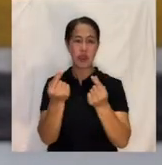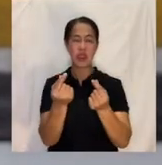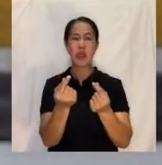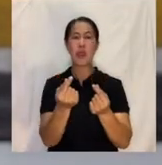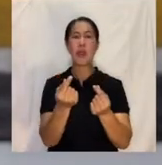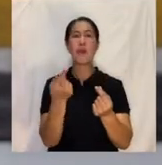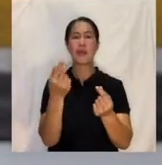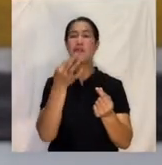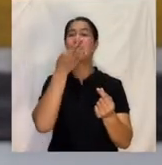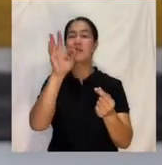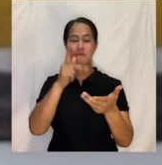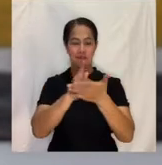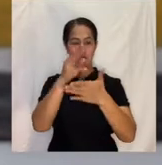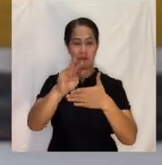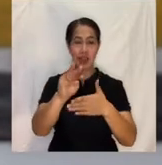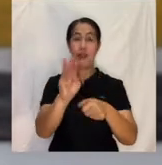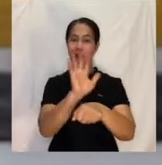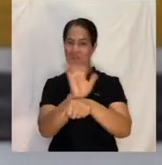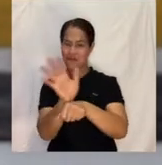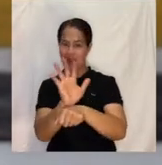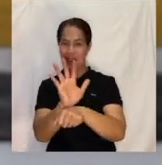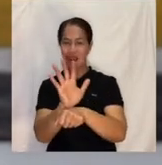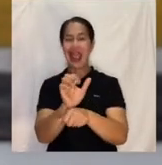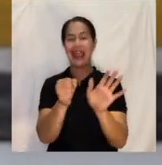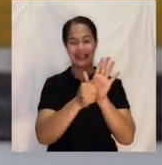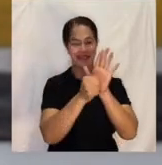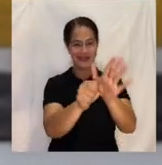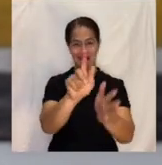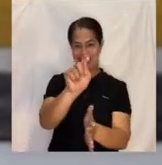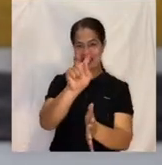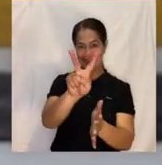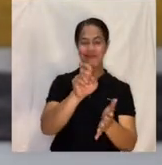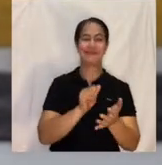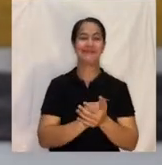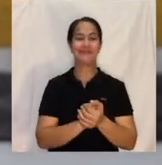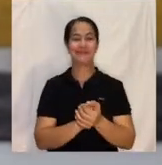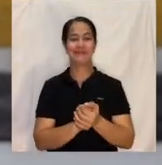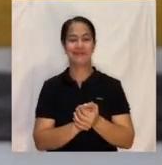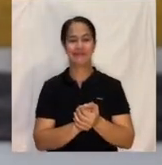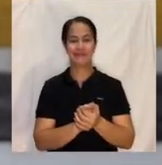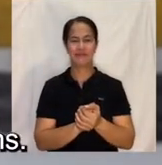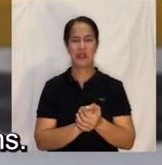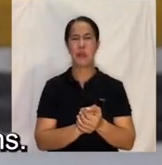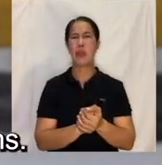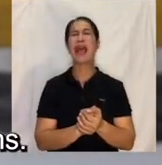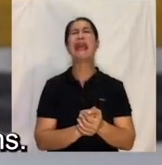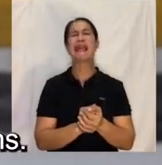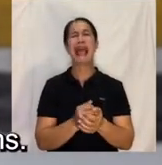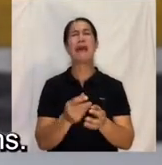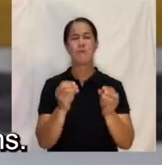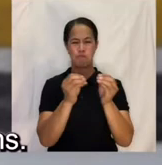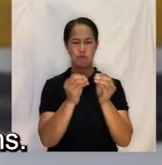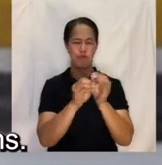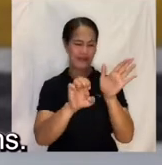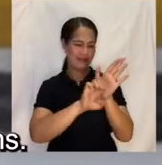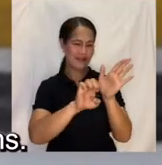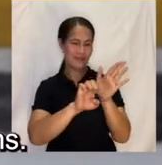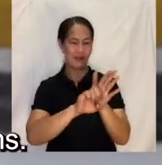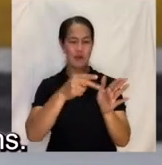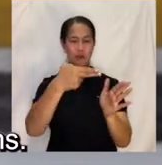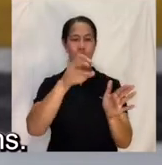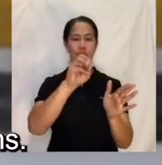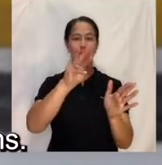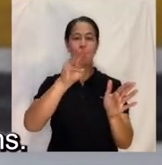when your favorite program or movie is shown on TV. Let me show you more examples